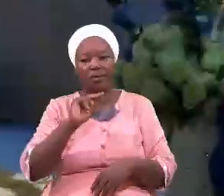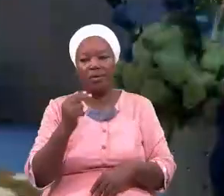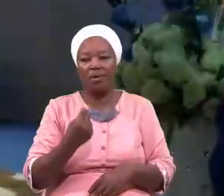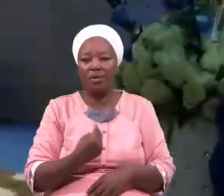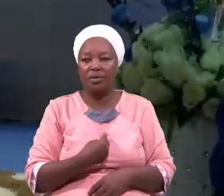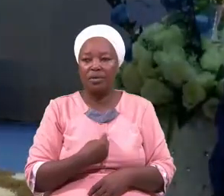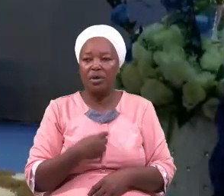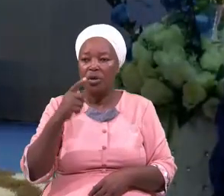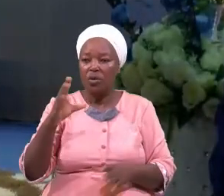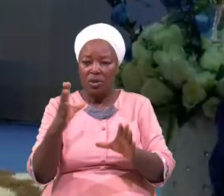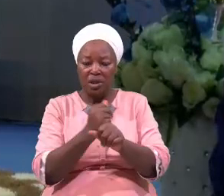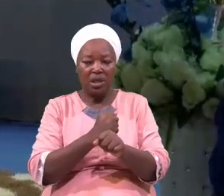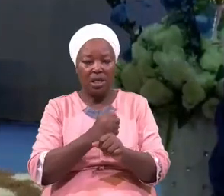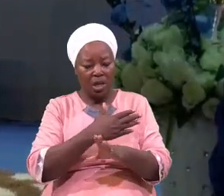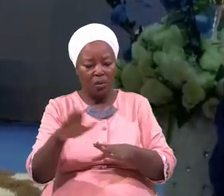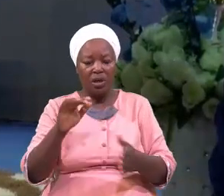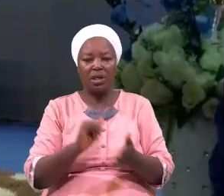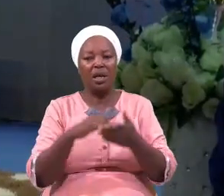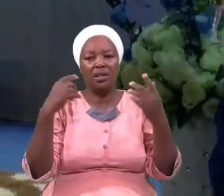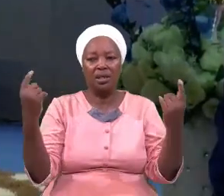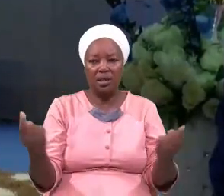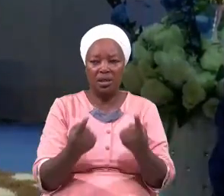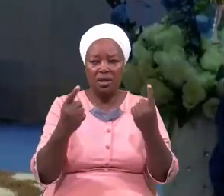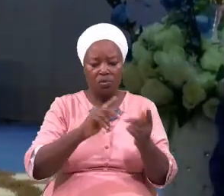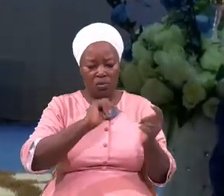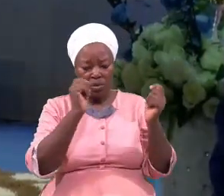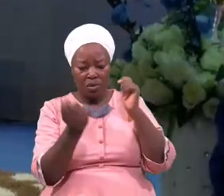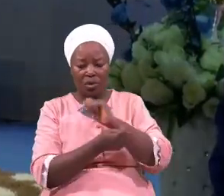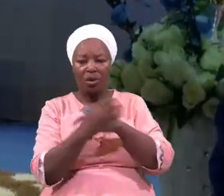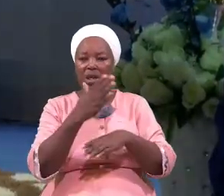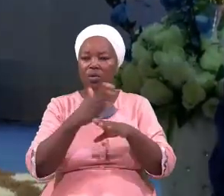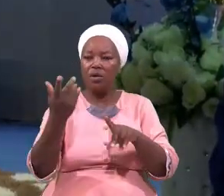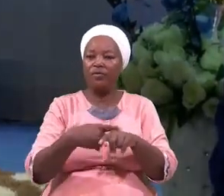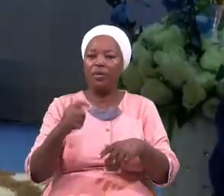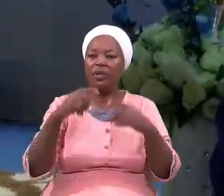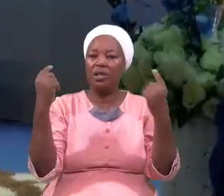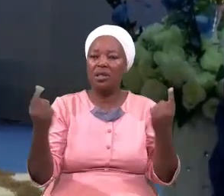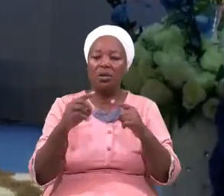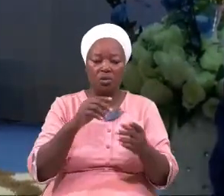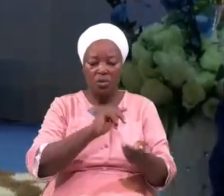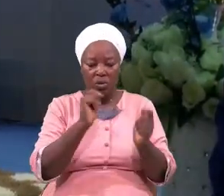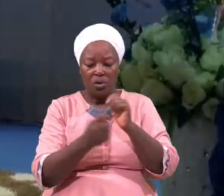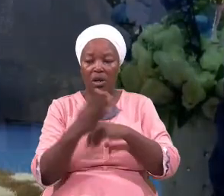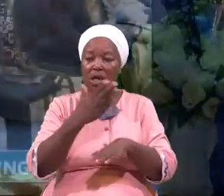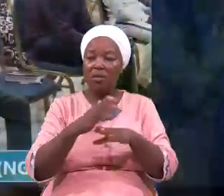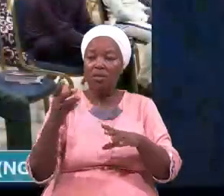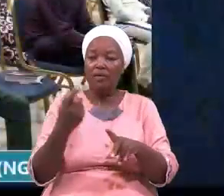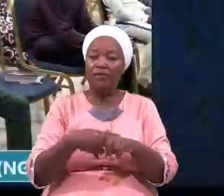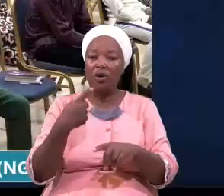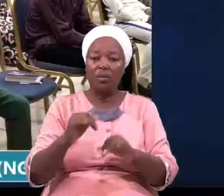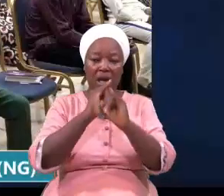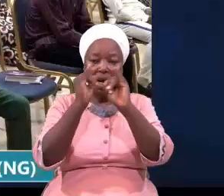You take up the sin. You turn away from the sin. You turn away from the idols